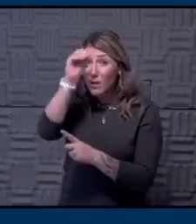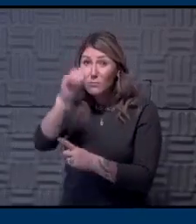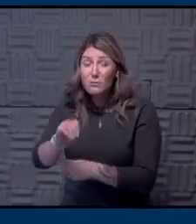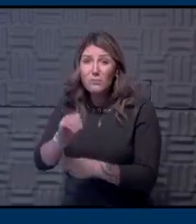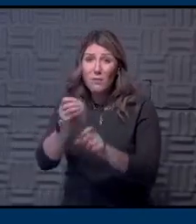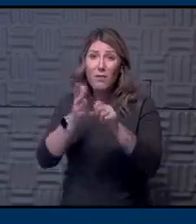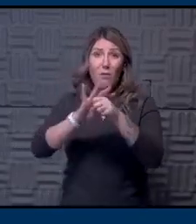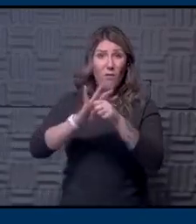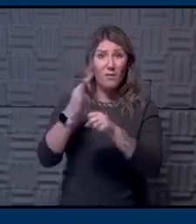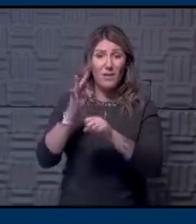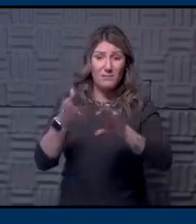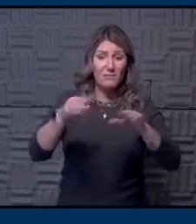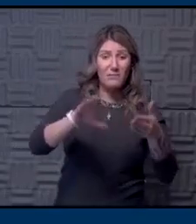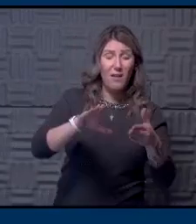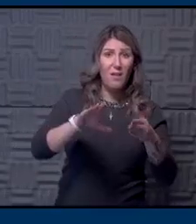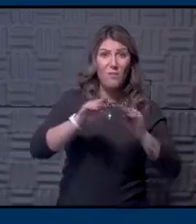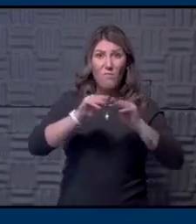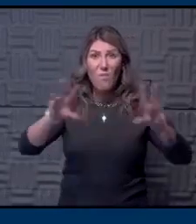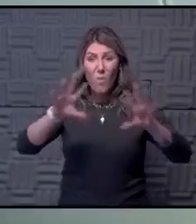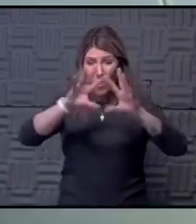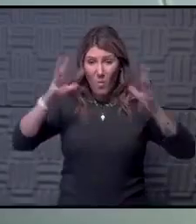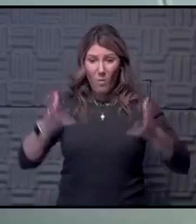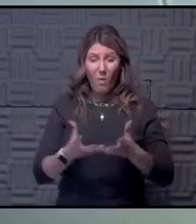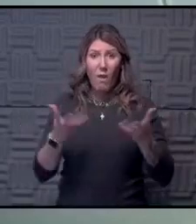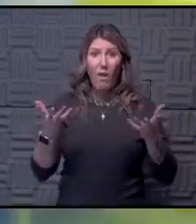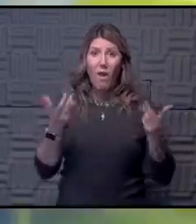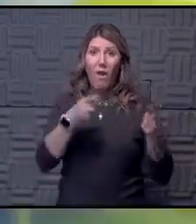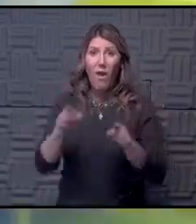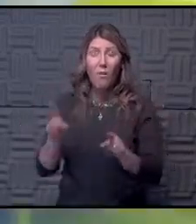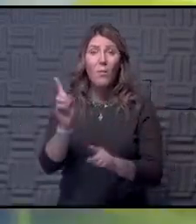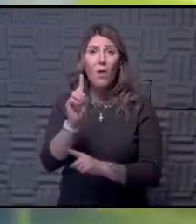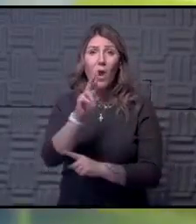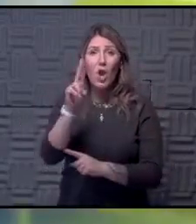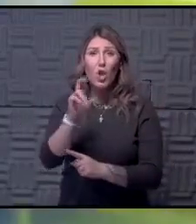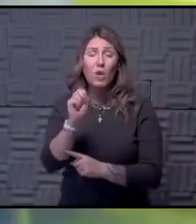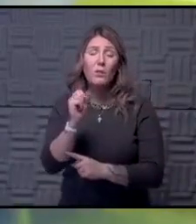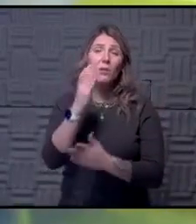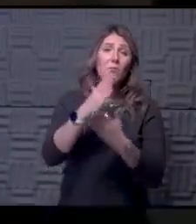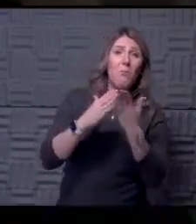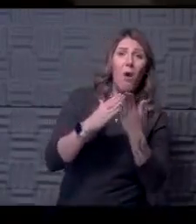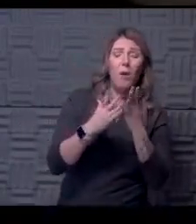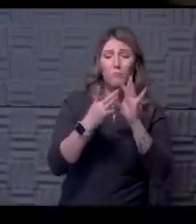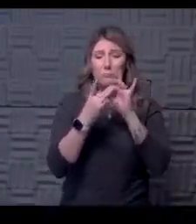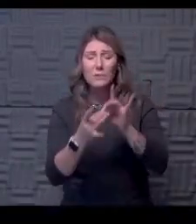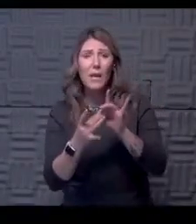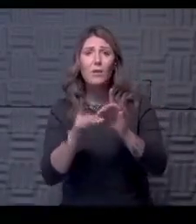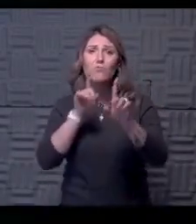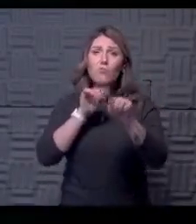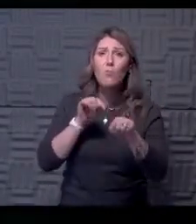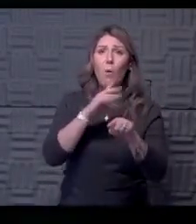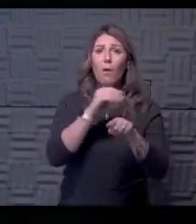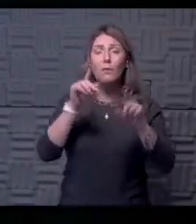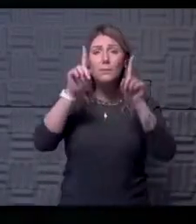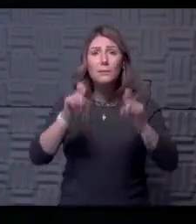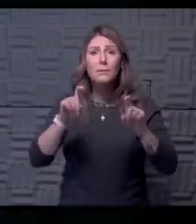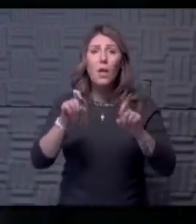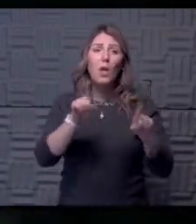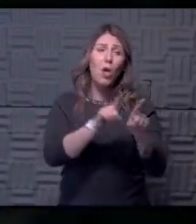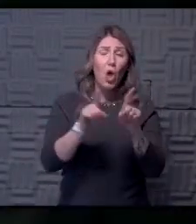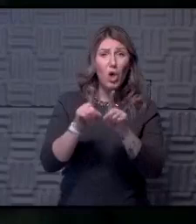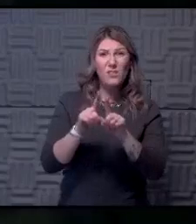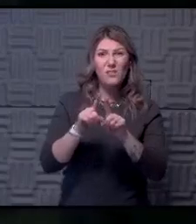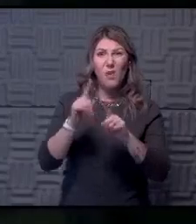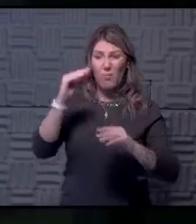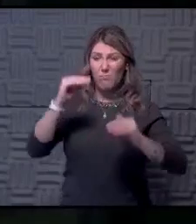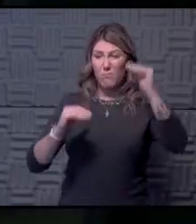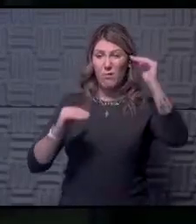documented across the globe have happened in the United States. Part of that is related to reporting and testing, but there is also, I think, a